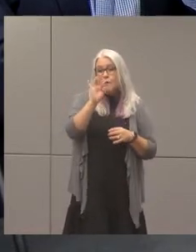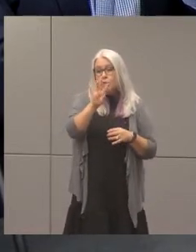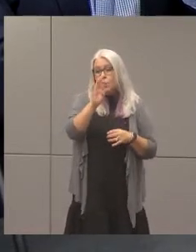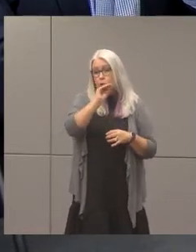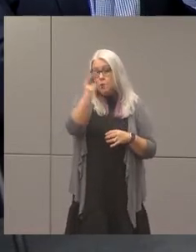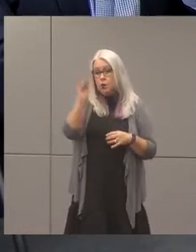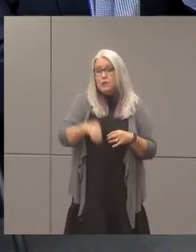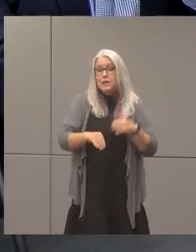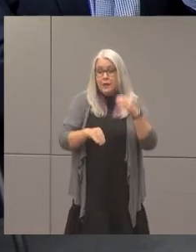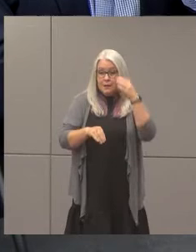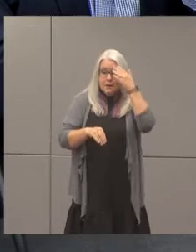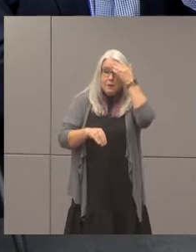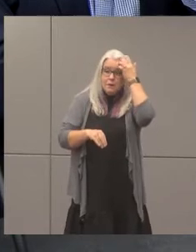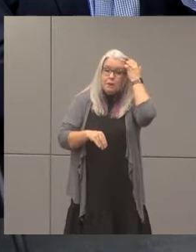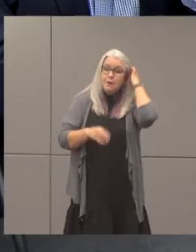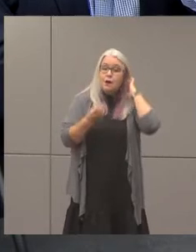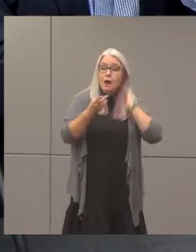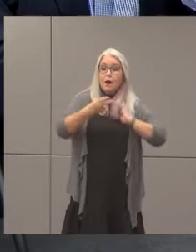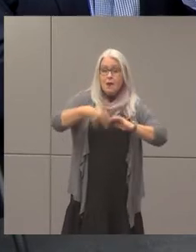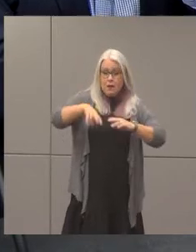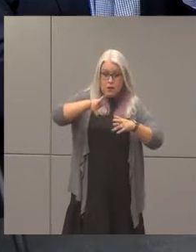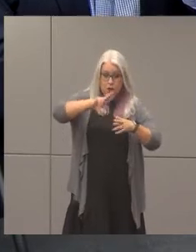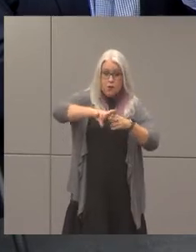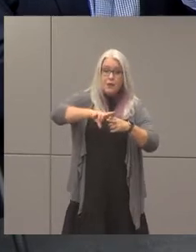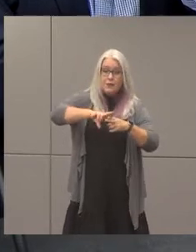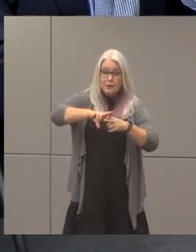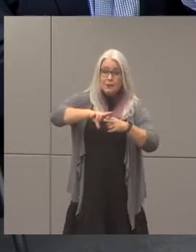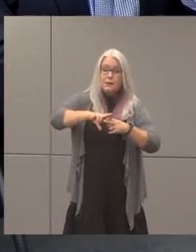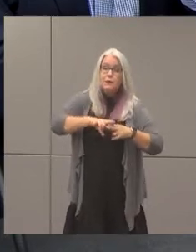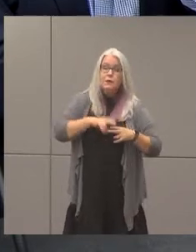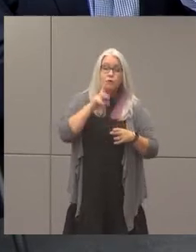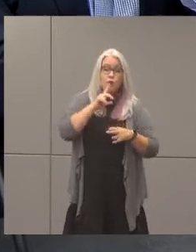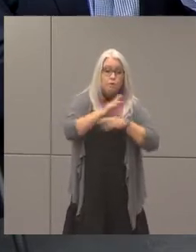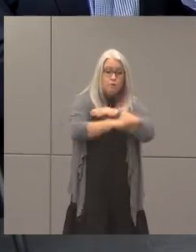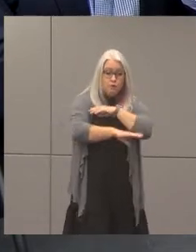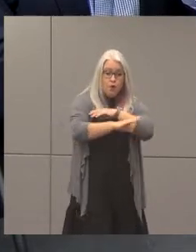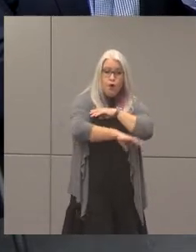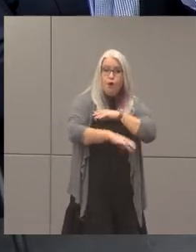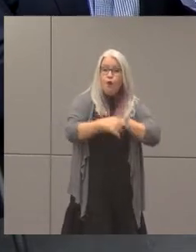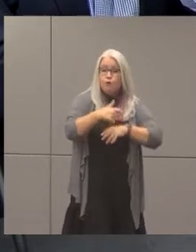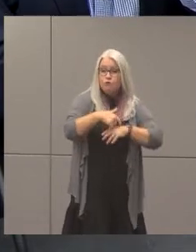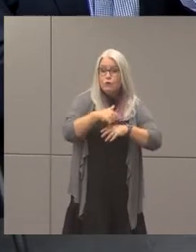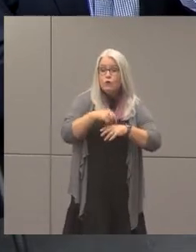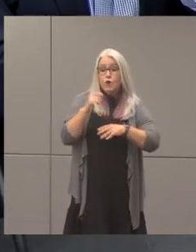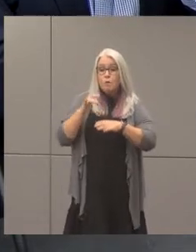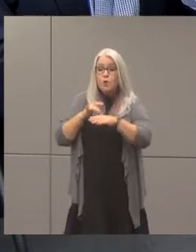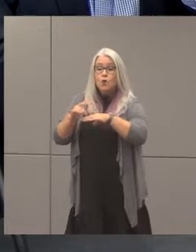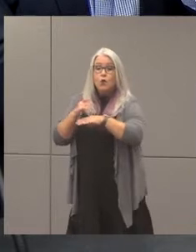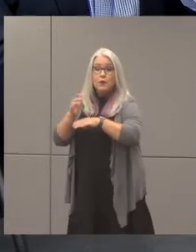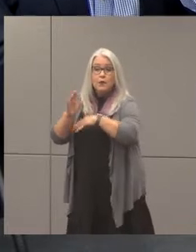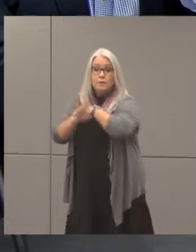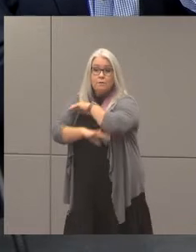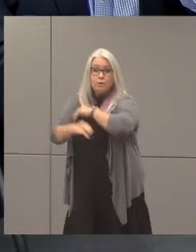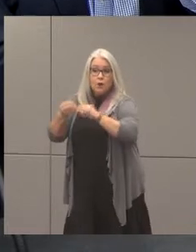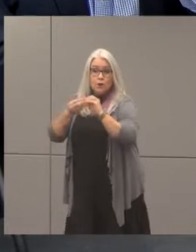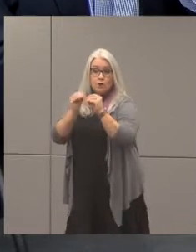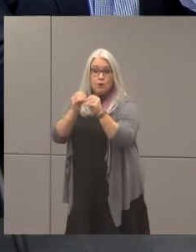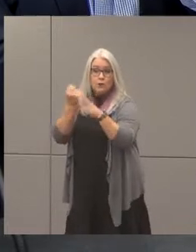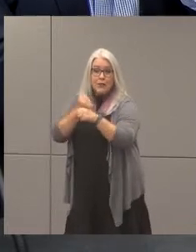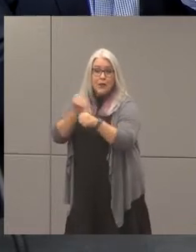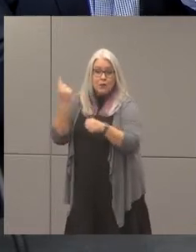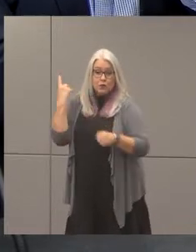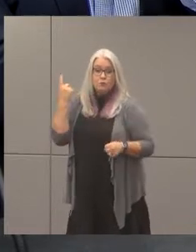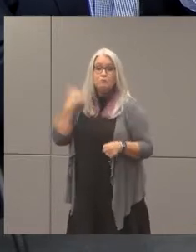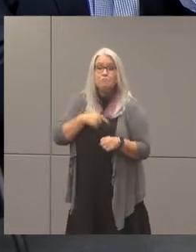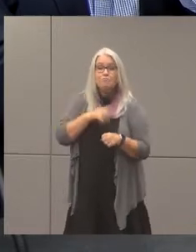9.4% up and an increase from our early fall numbers last year. That equates to